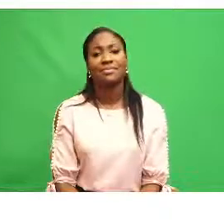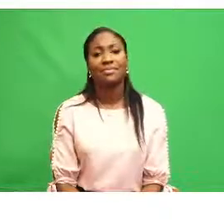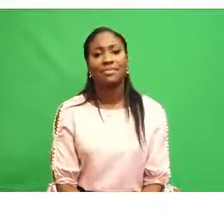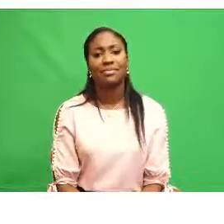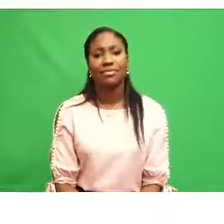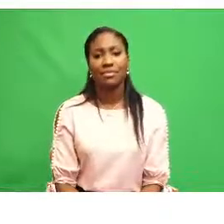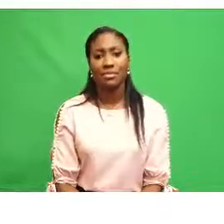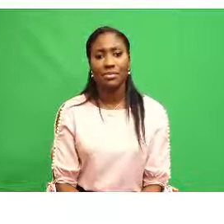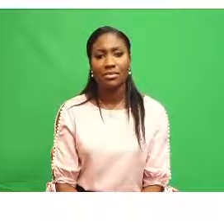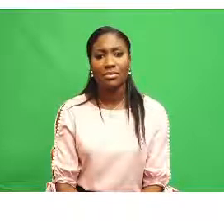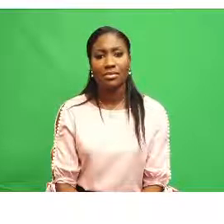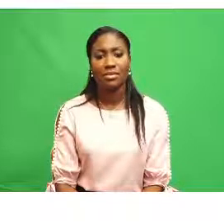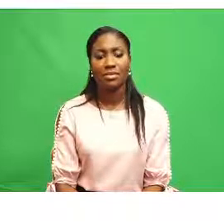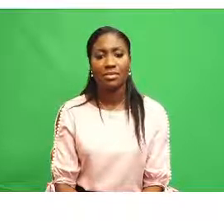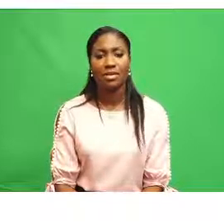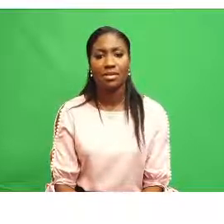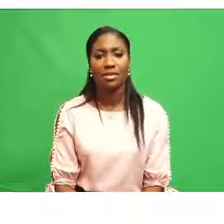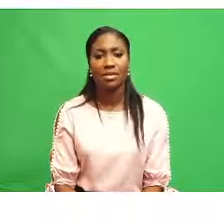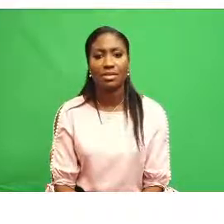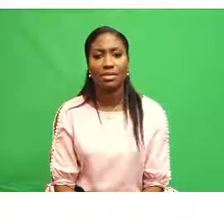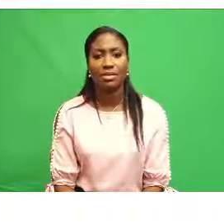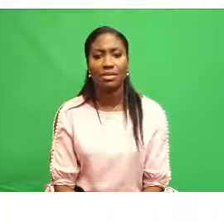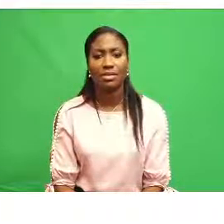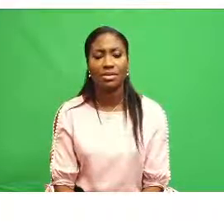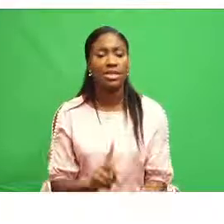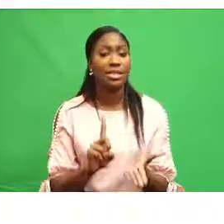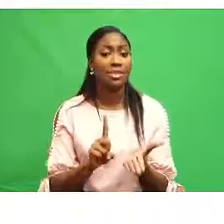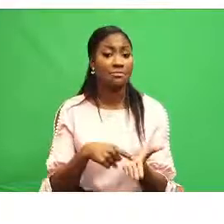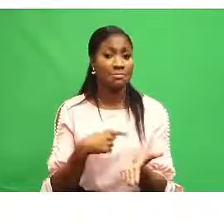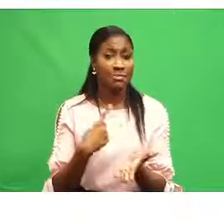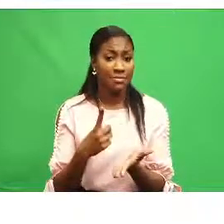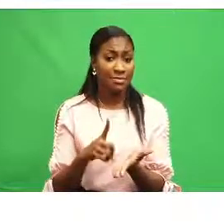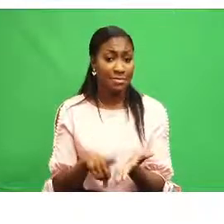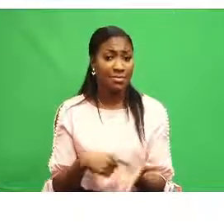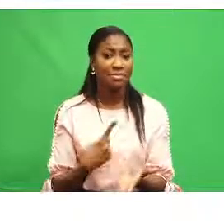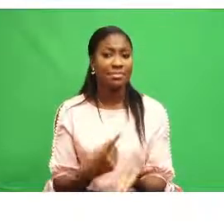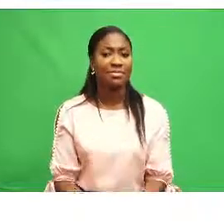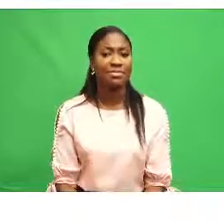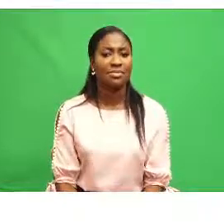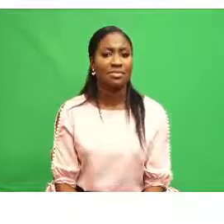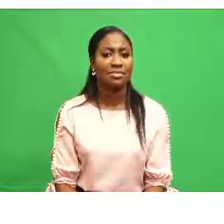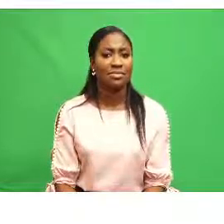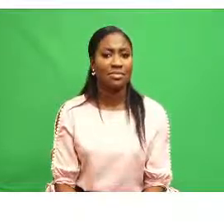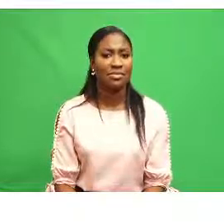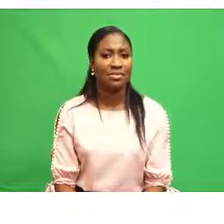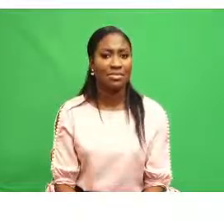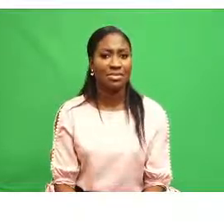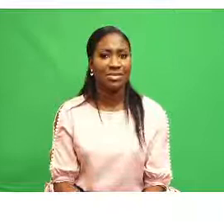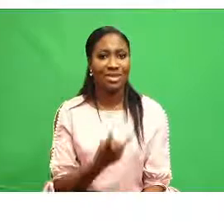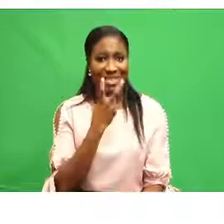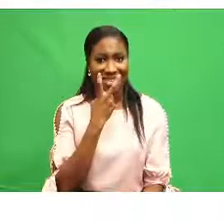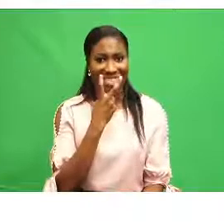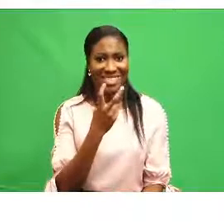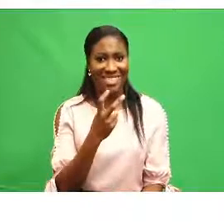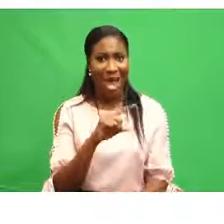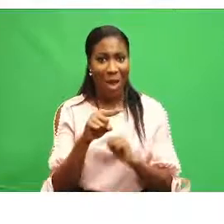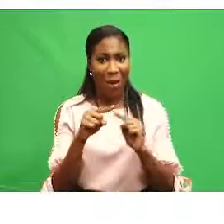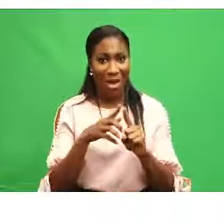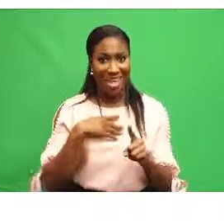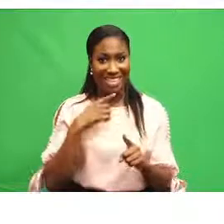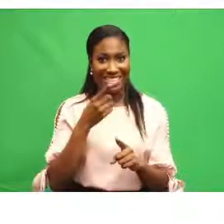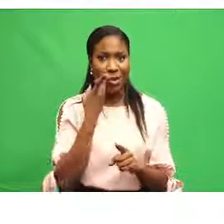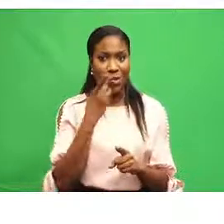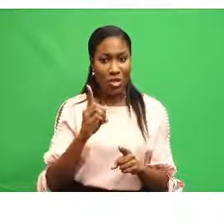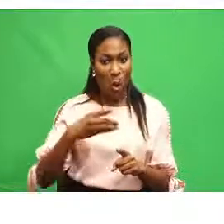that situation, you would observe sometimes the applicant suddenly, you see a sense where they're seemingly